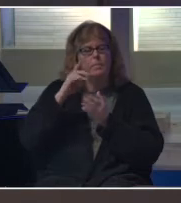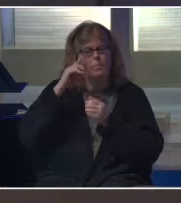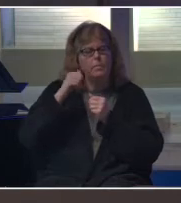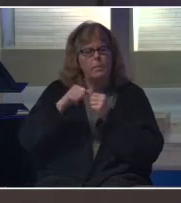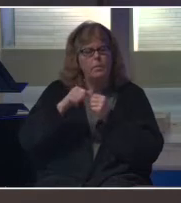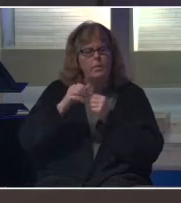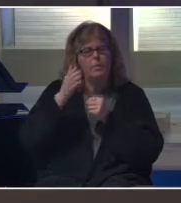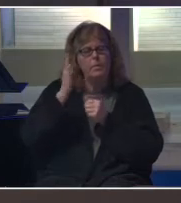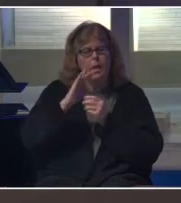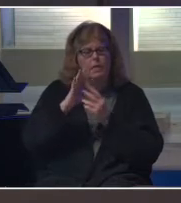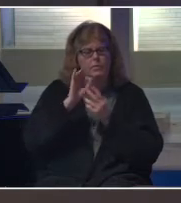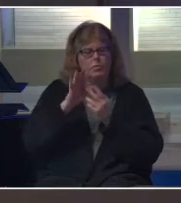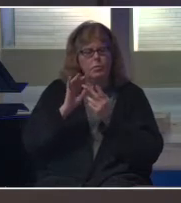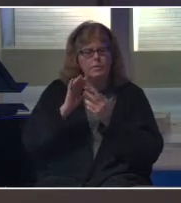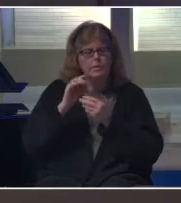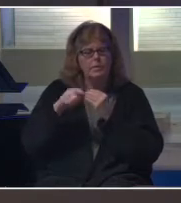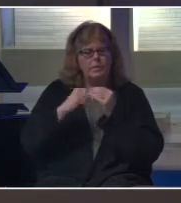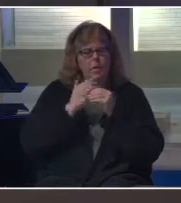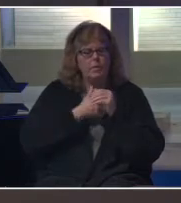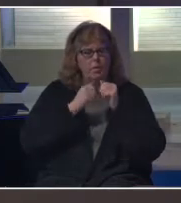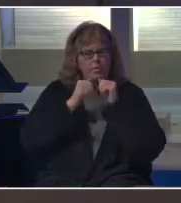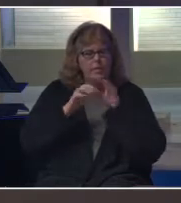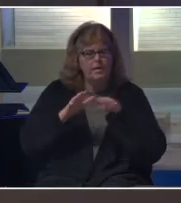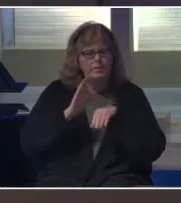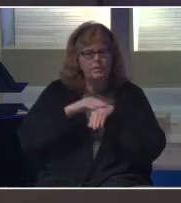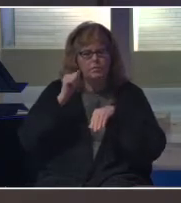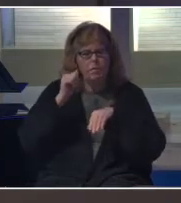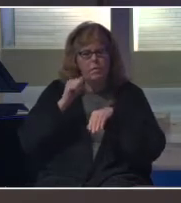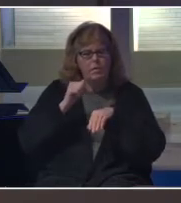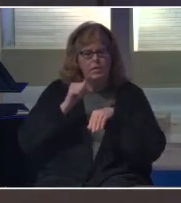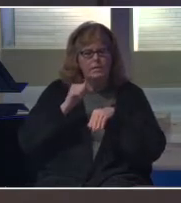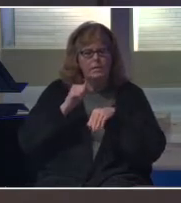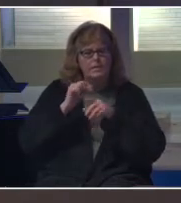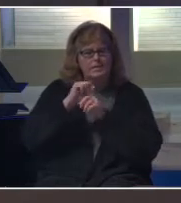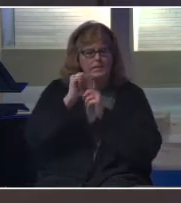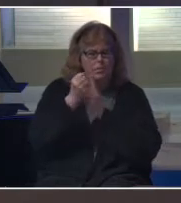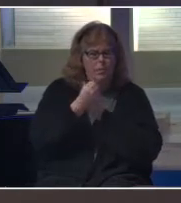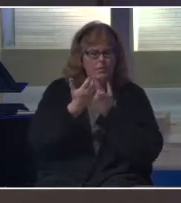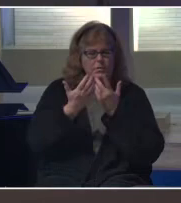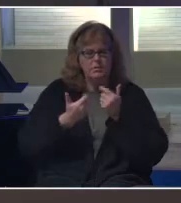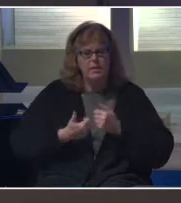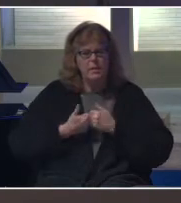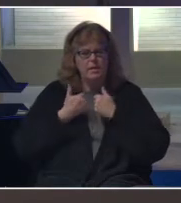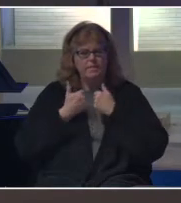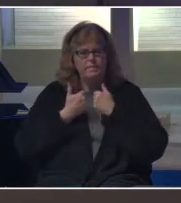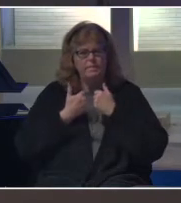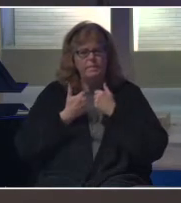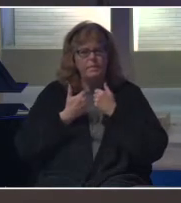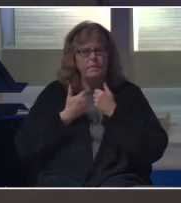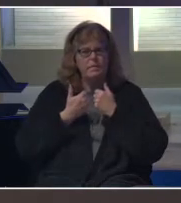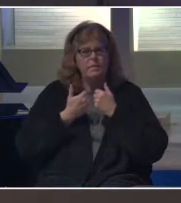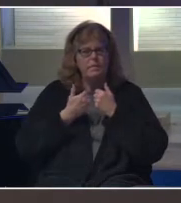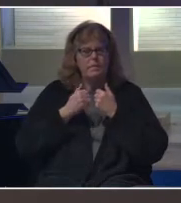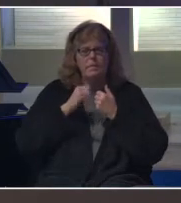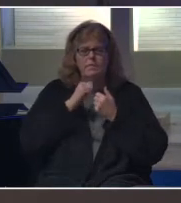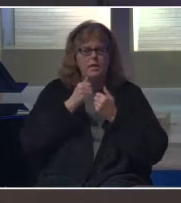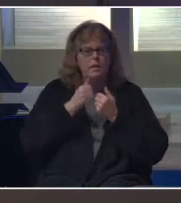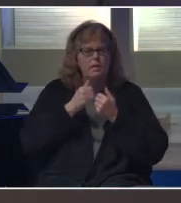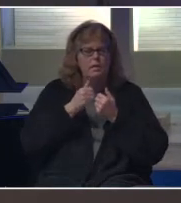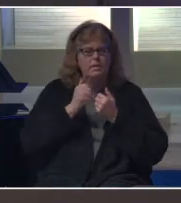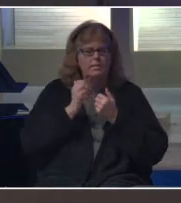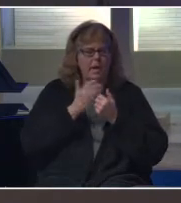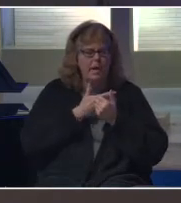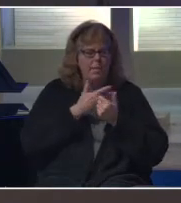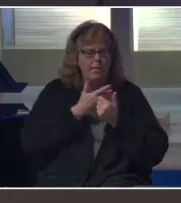that God's choices about our blessings and callings and situations in life are not based on merit,